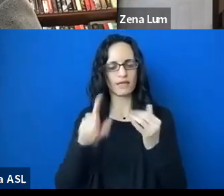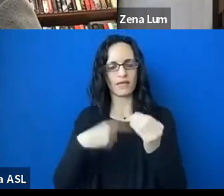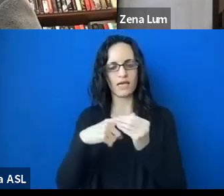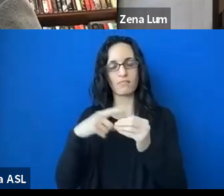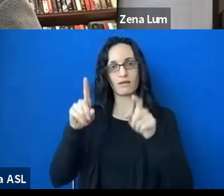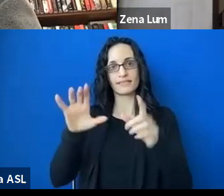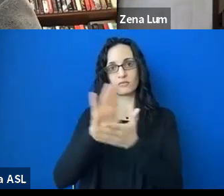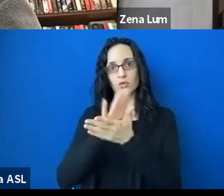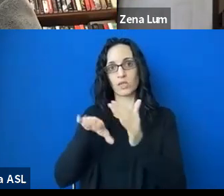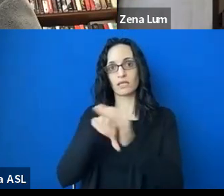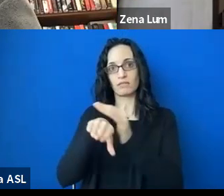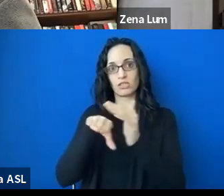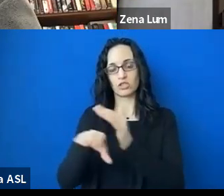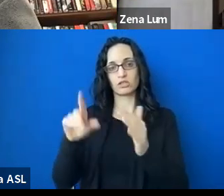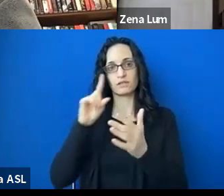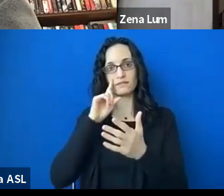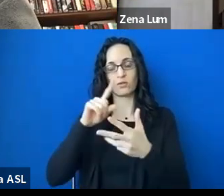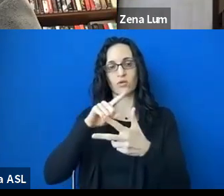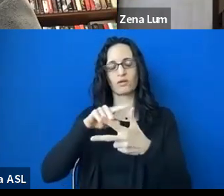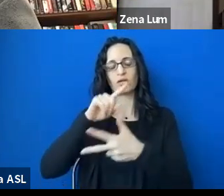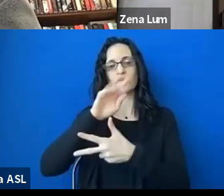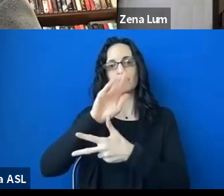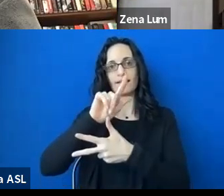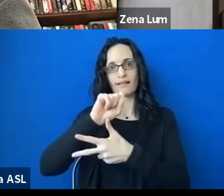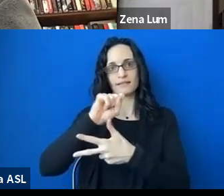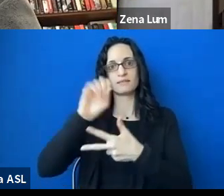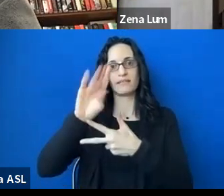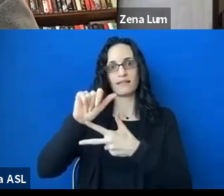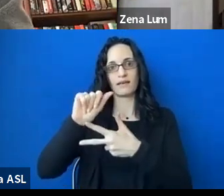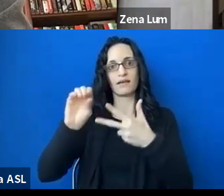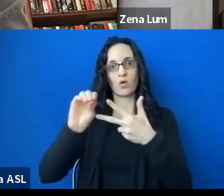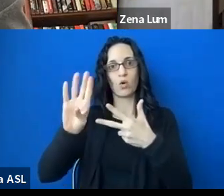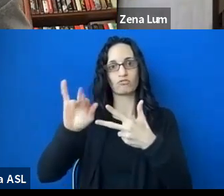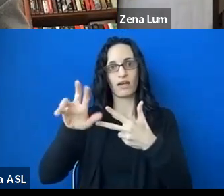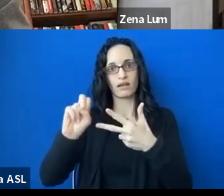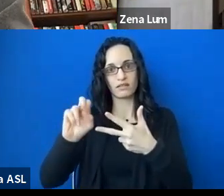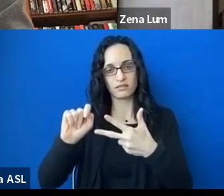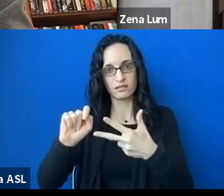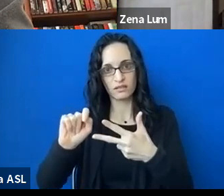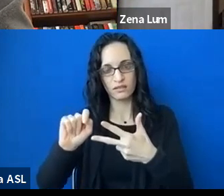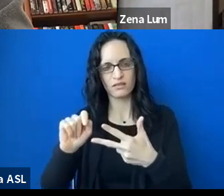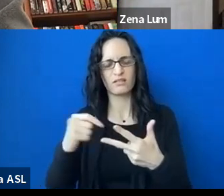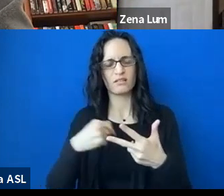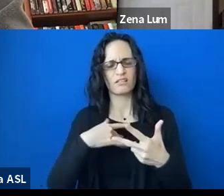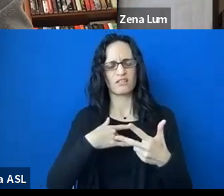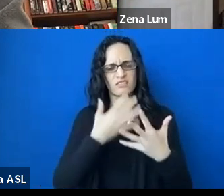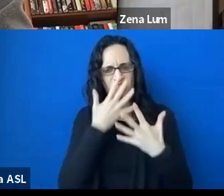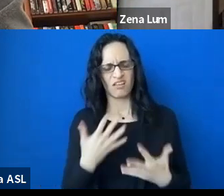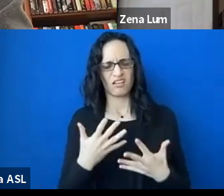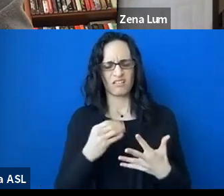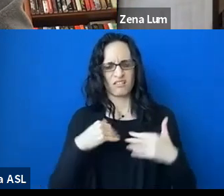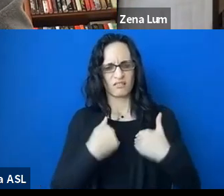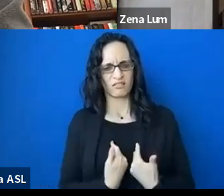at BLA, BLS, and the O'Brien, a feeling of anger, sadness, and fatigue came over me. Anger